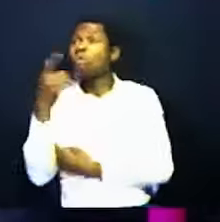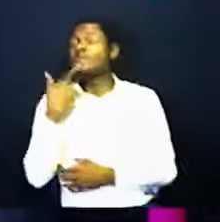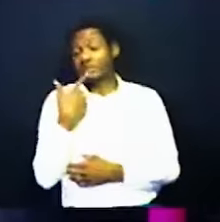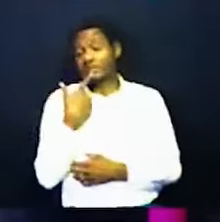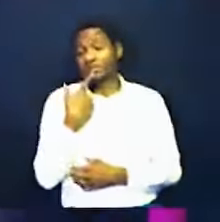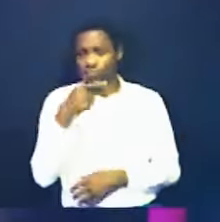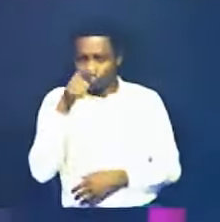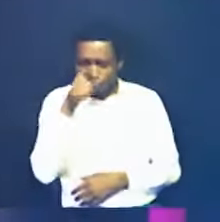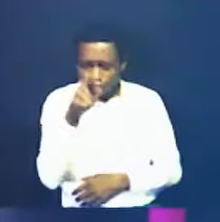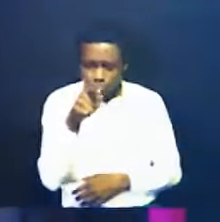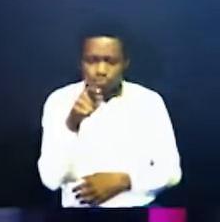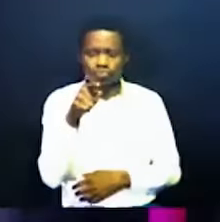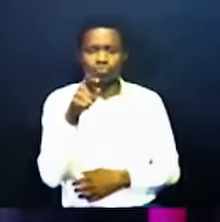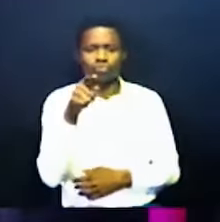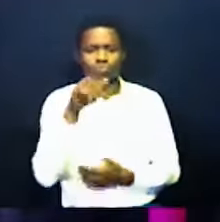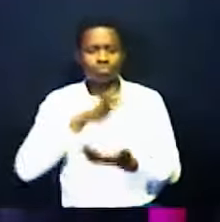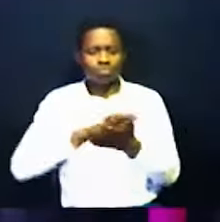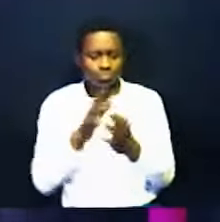Hezekiah